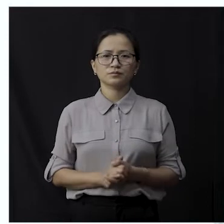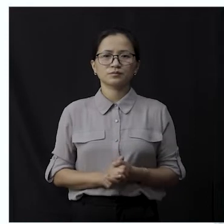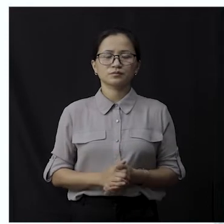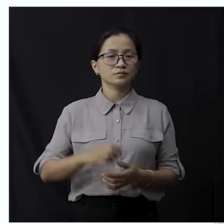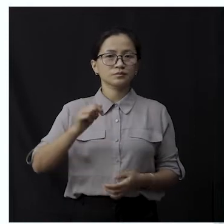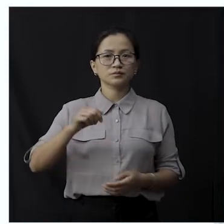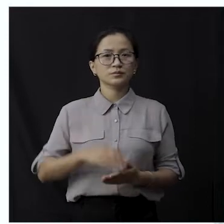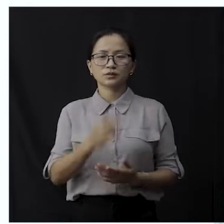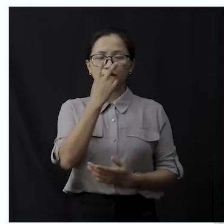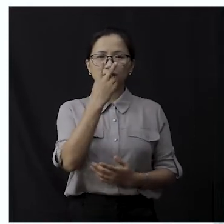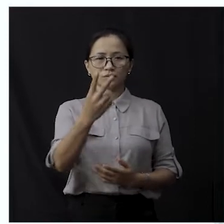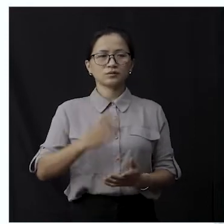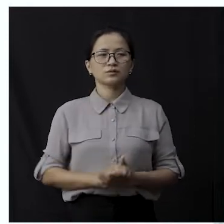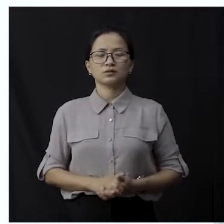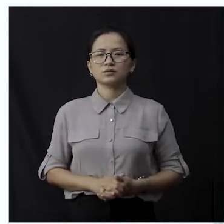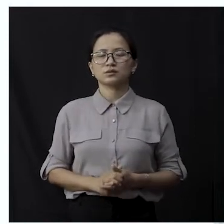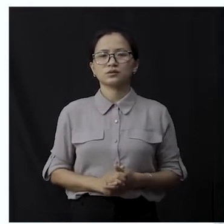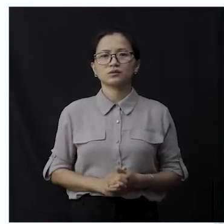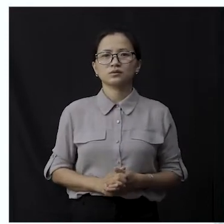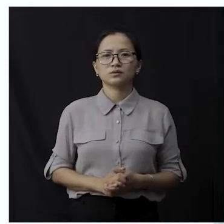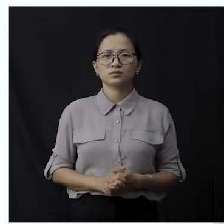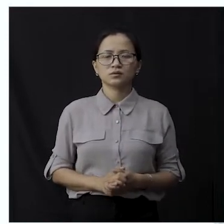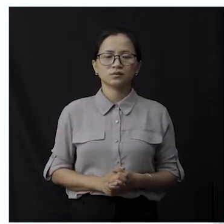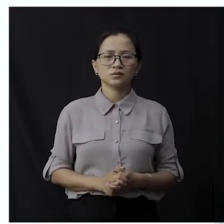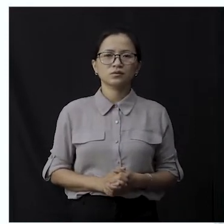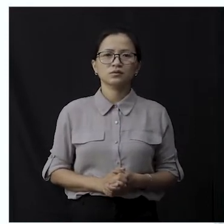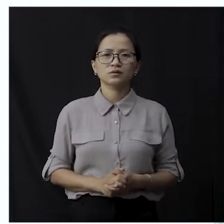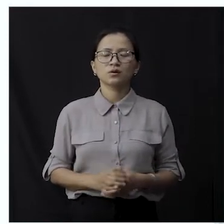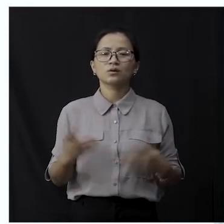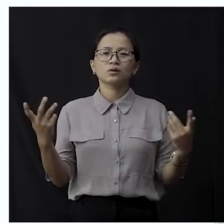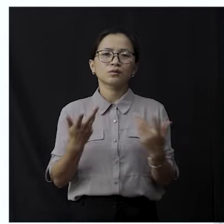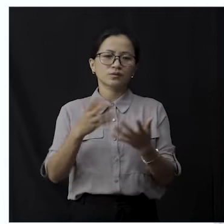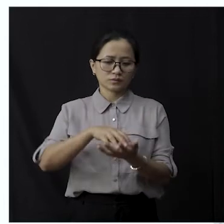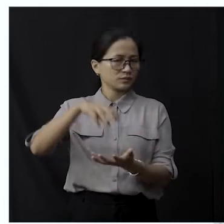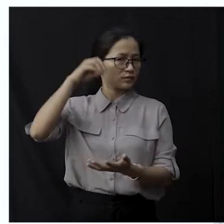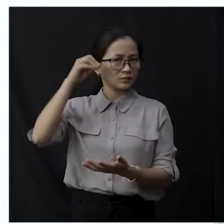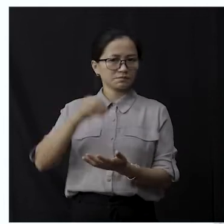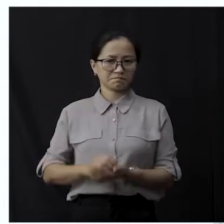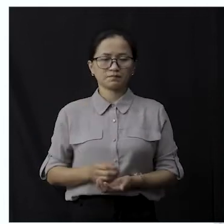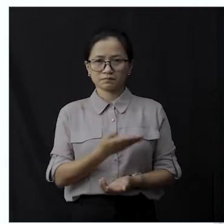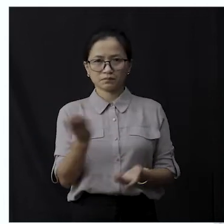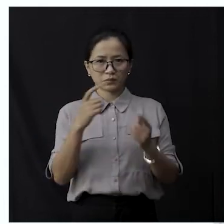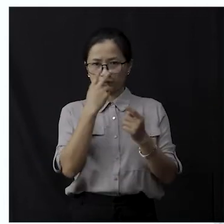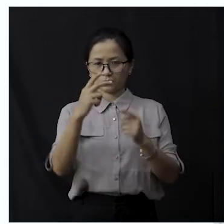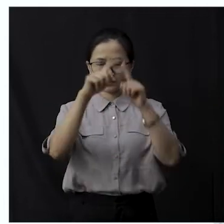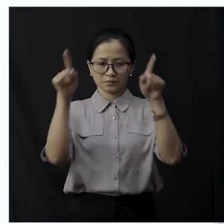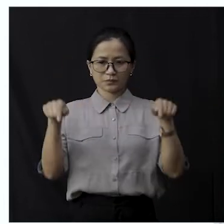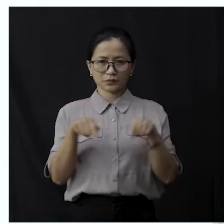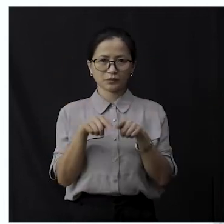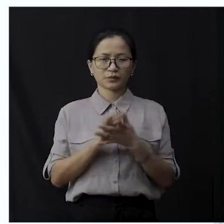now, do you see this? So students, what do you learn from this?